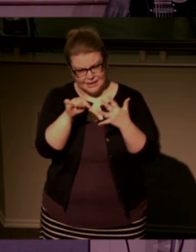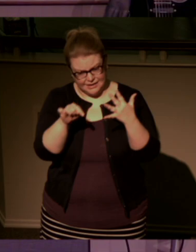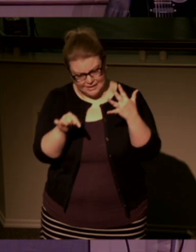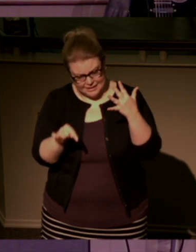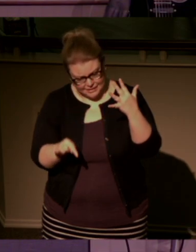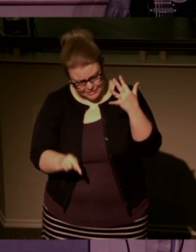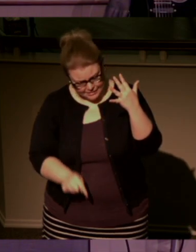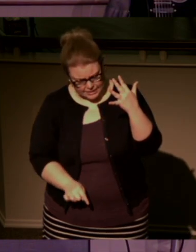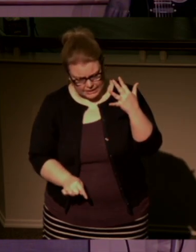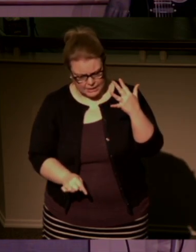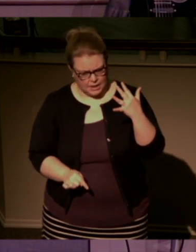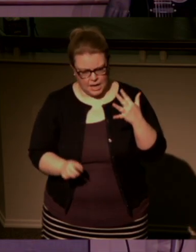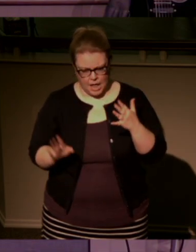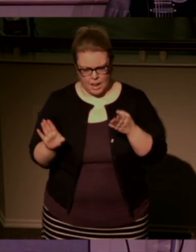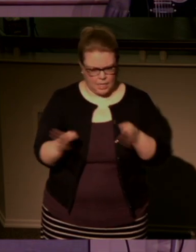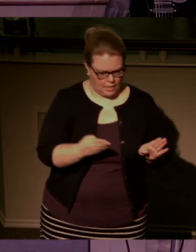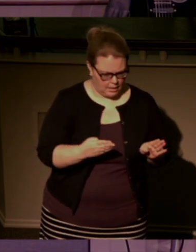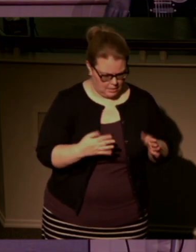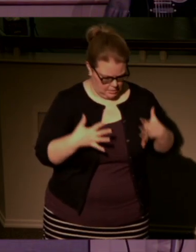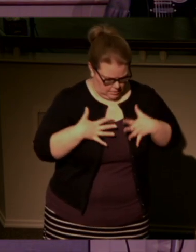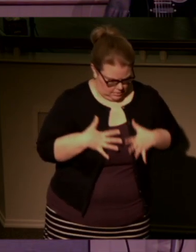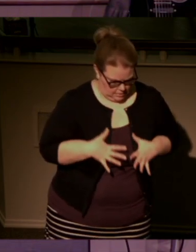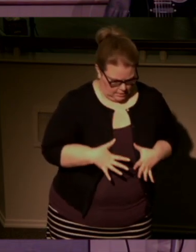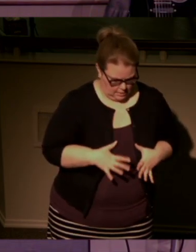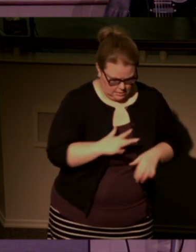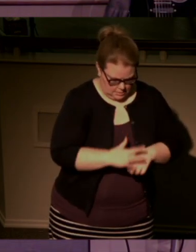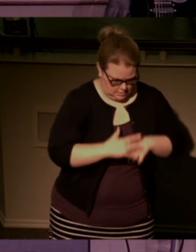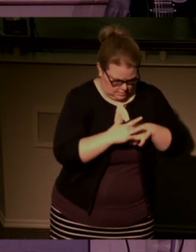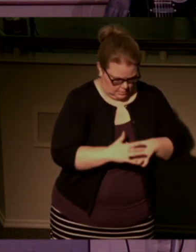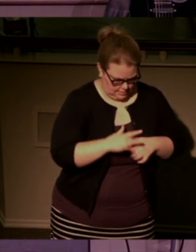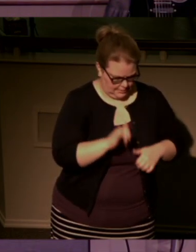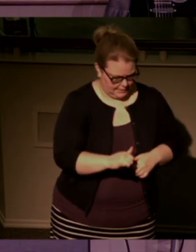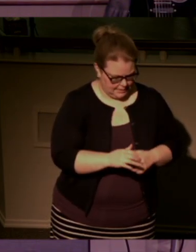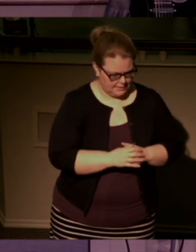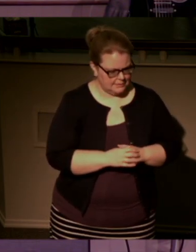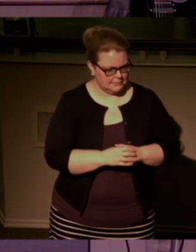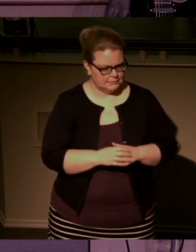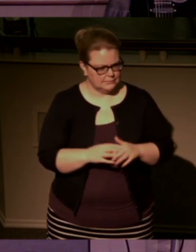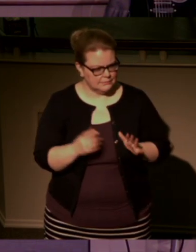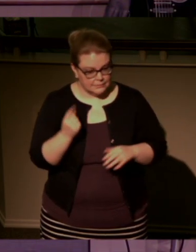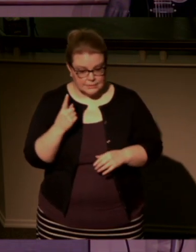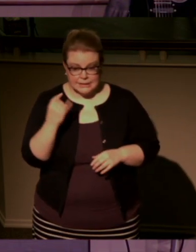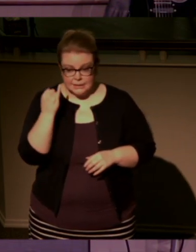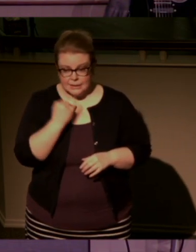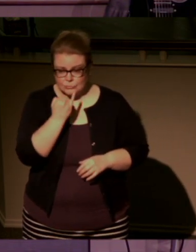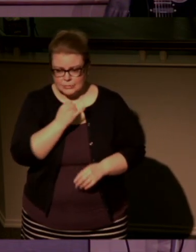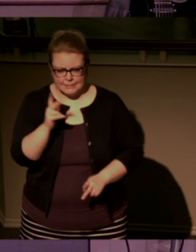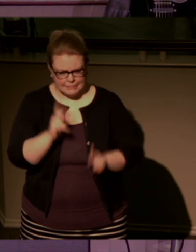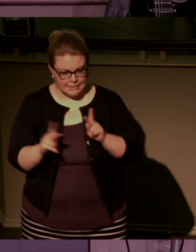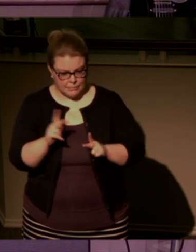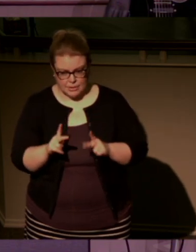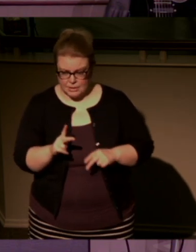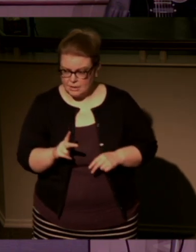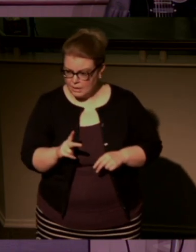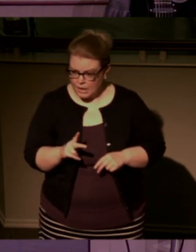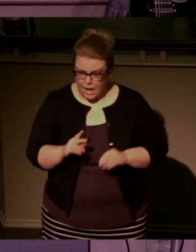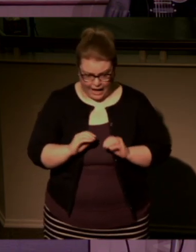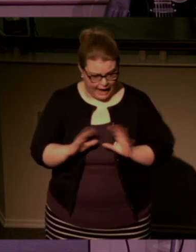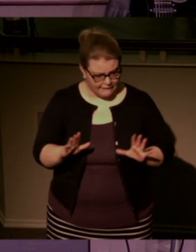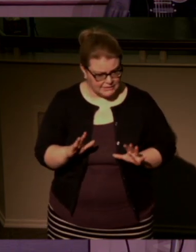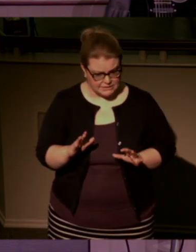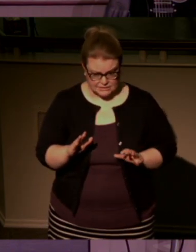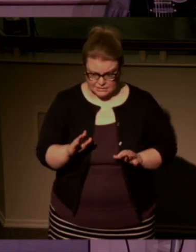You know what I think is impacting some of this for them? It's because they are in a helpless